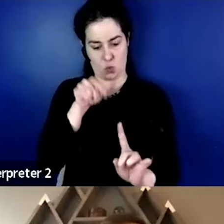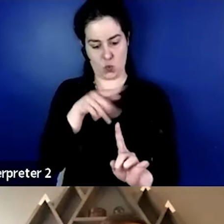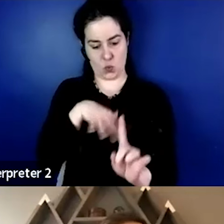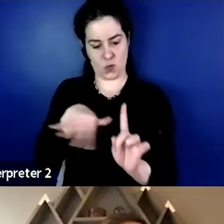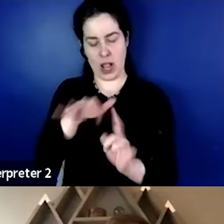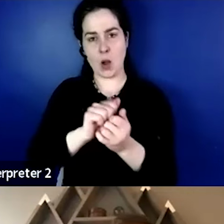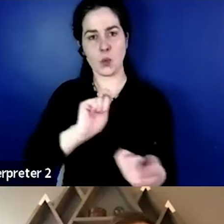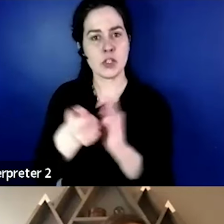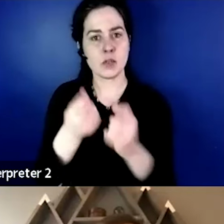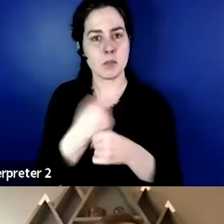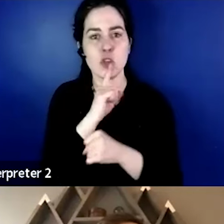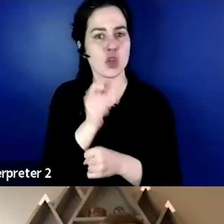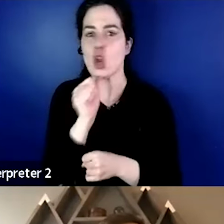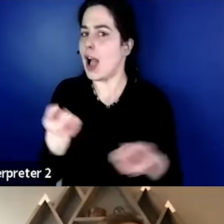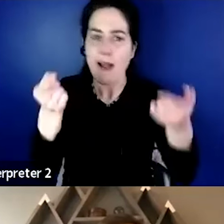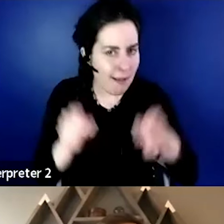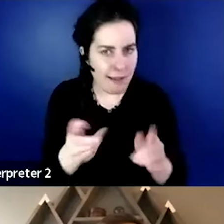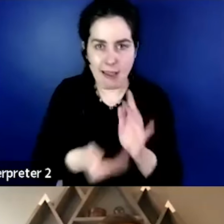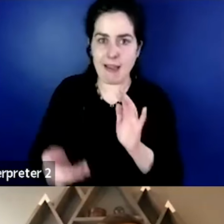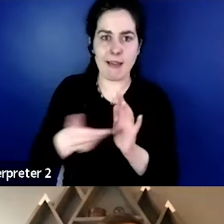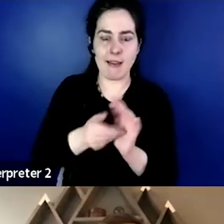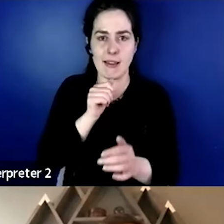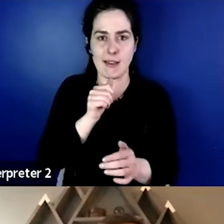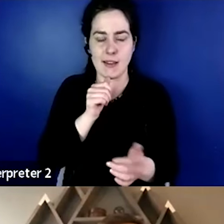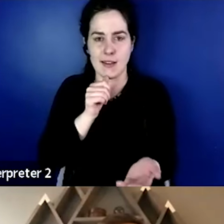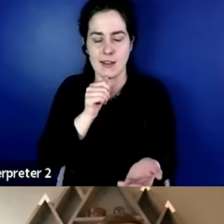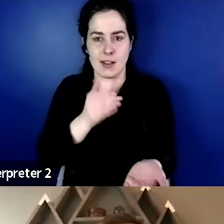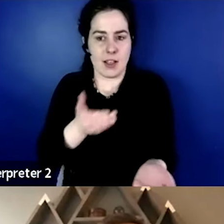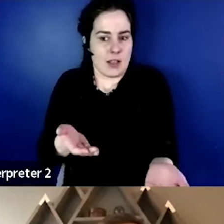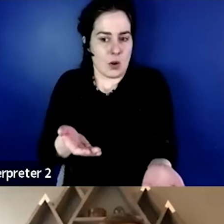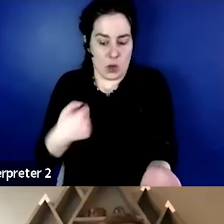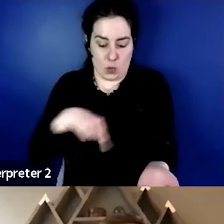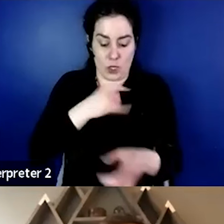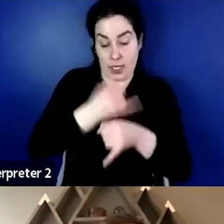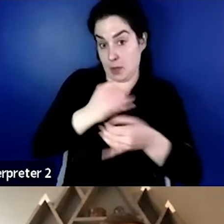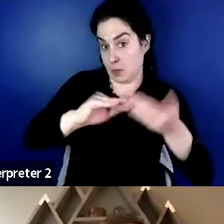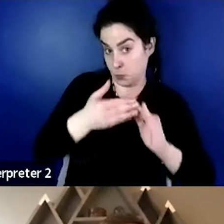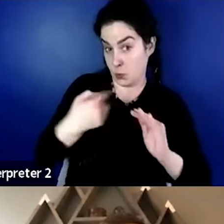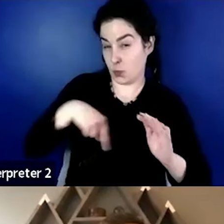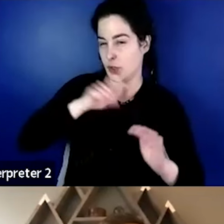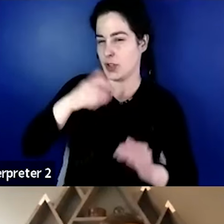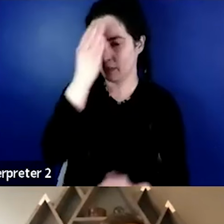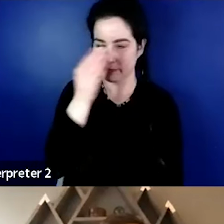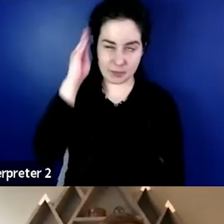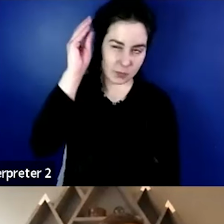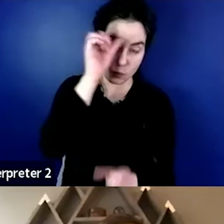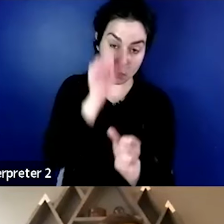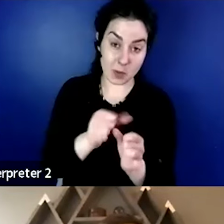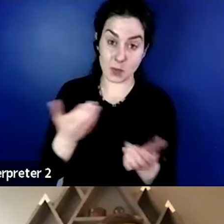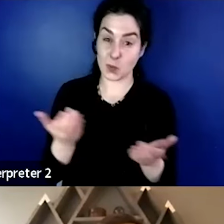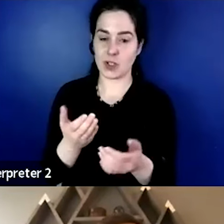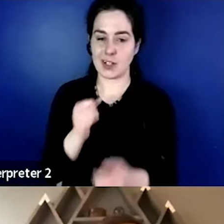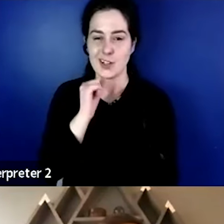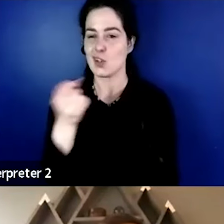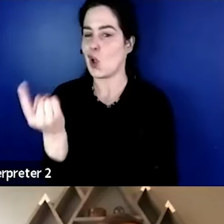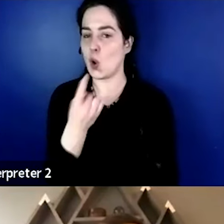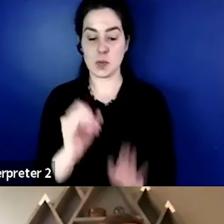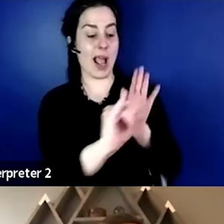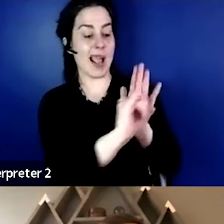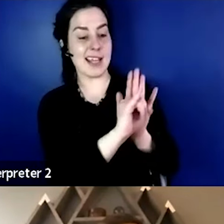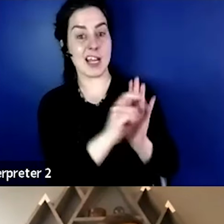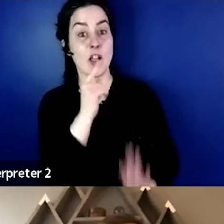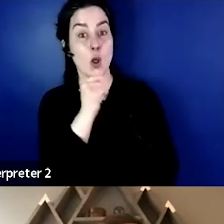different approaches. And as campus communities, we also have to remember that it's not always about identifying the